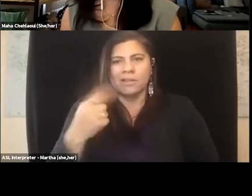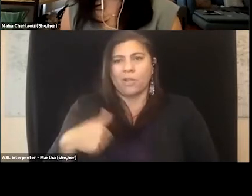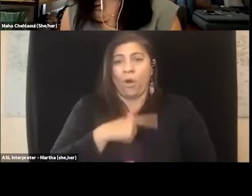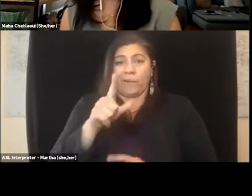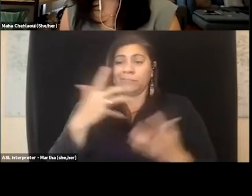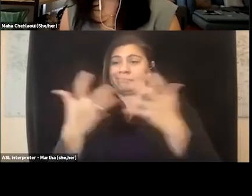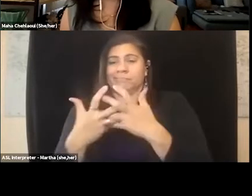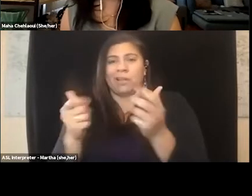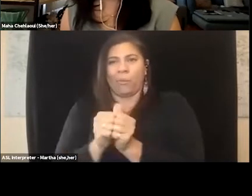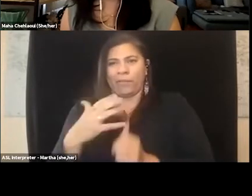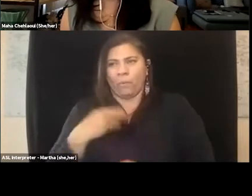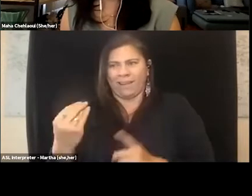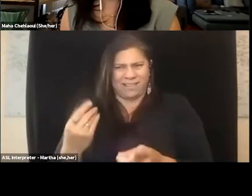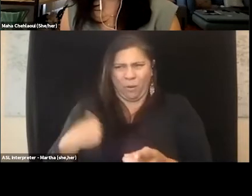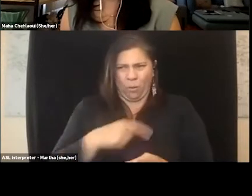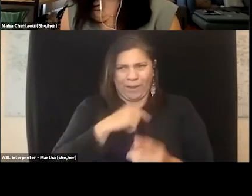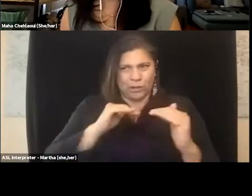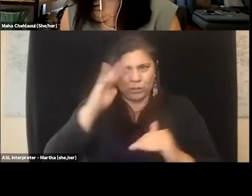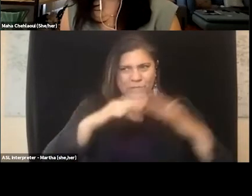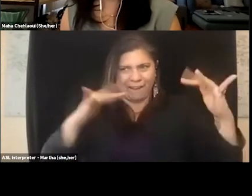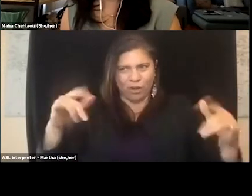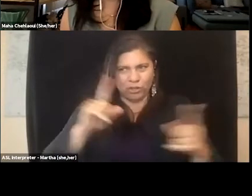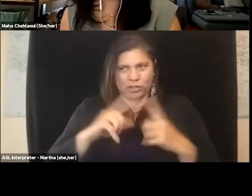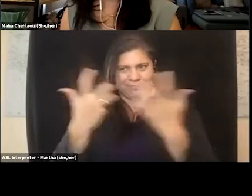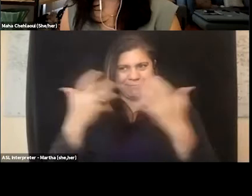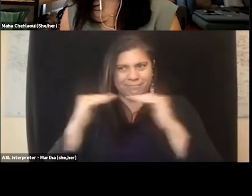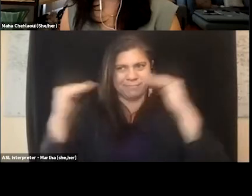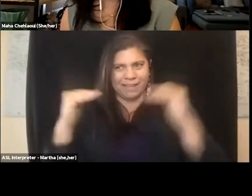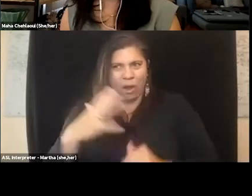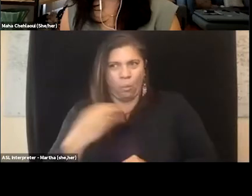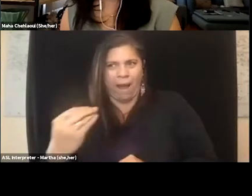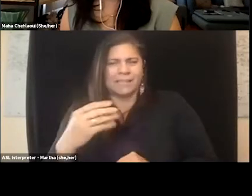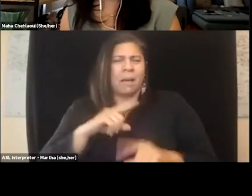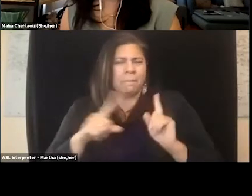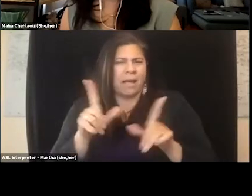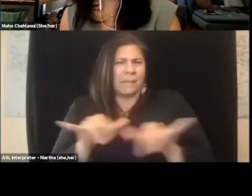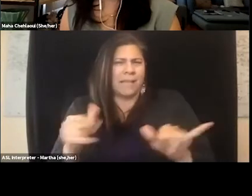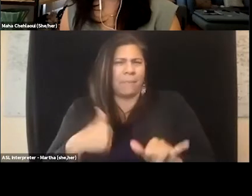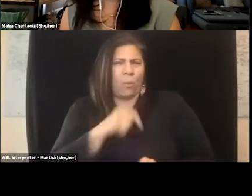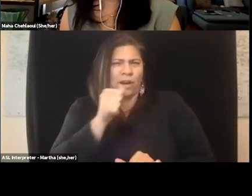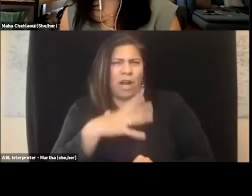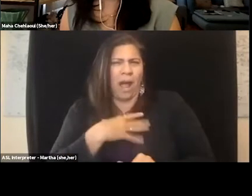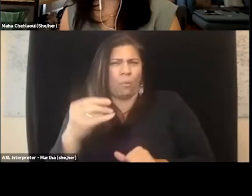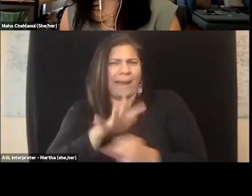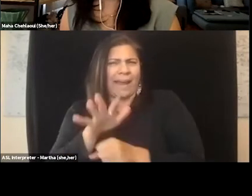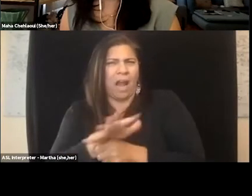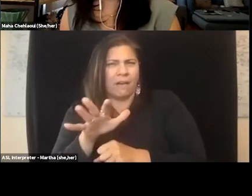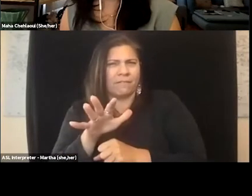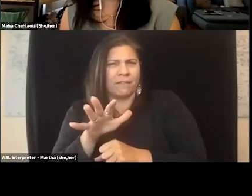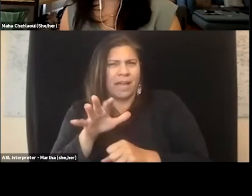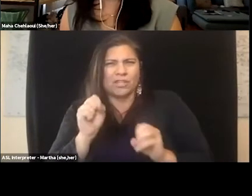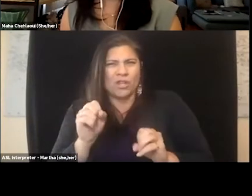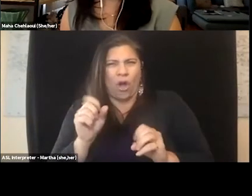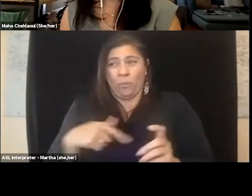we're too diverse to be white, and we're, you know, not white enough to be diverse or whatever, you know, so we were being erased and